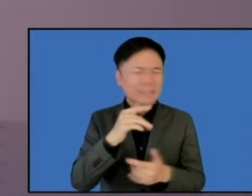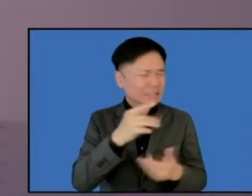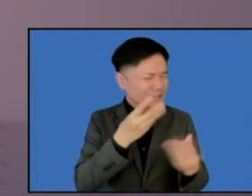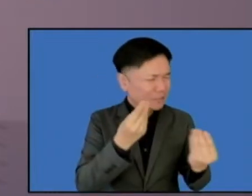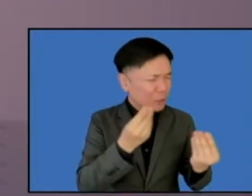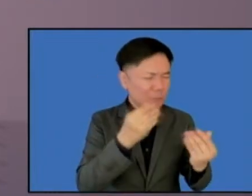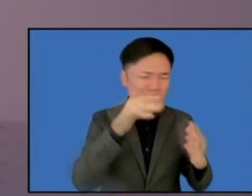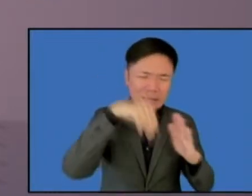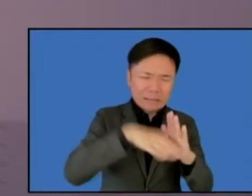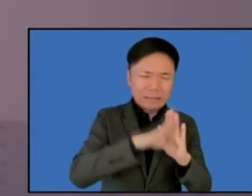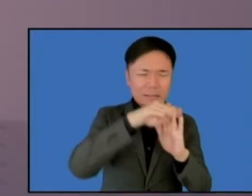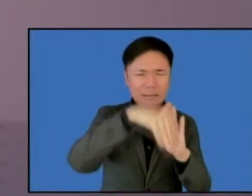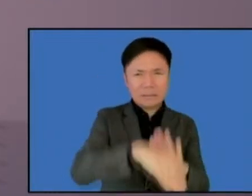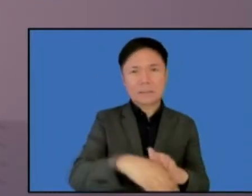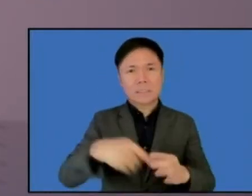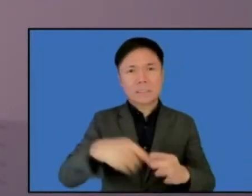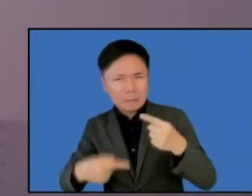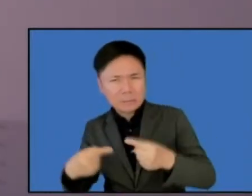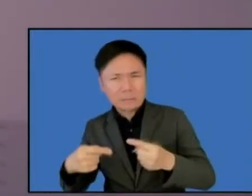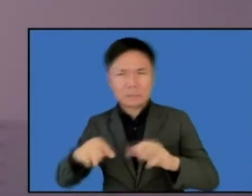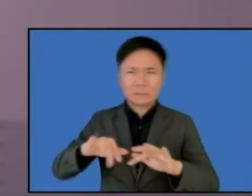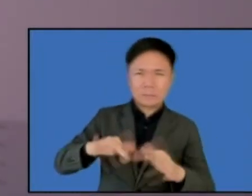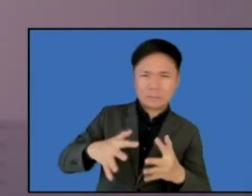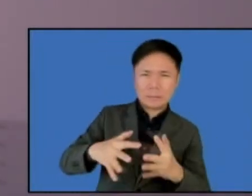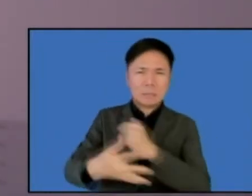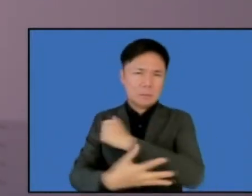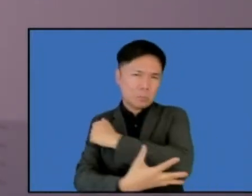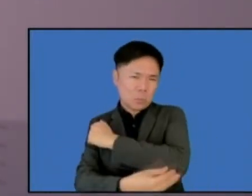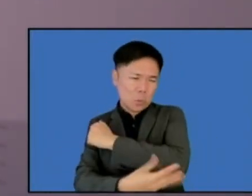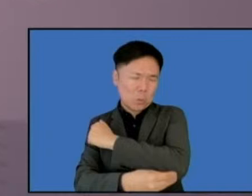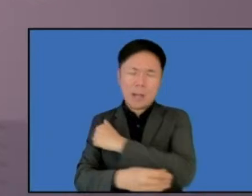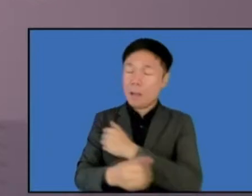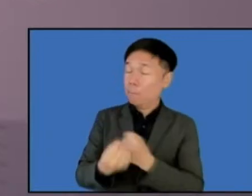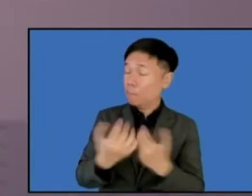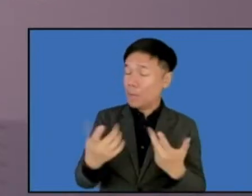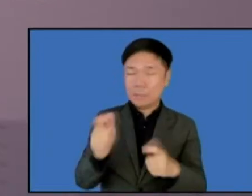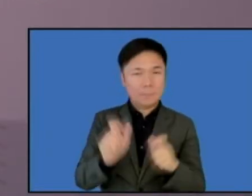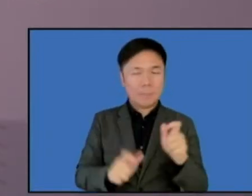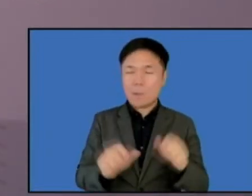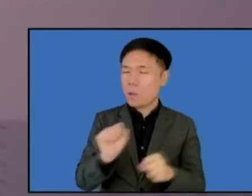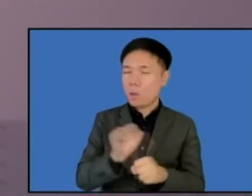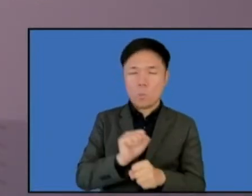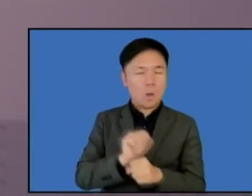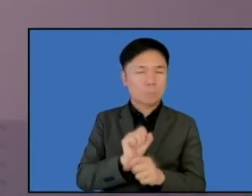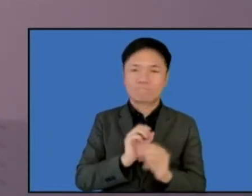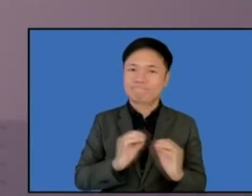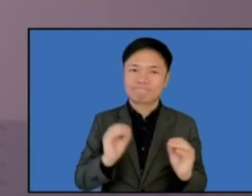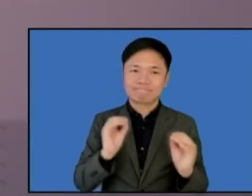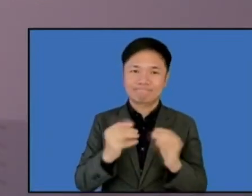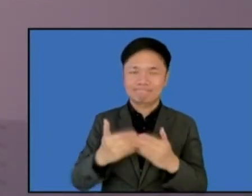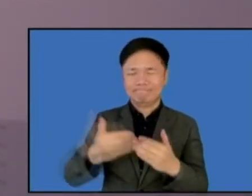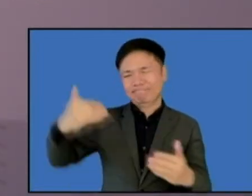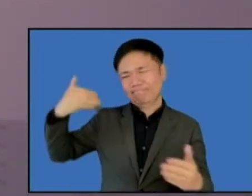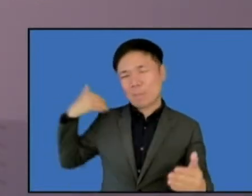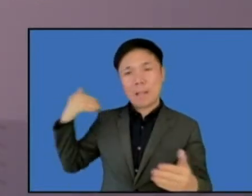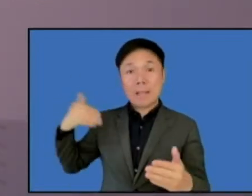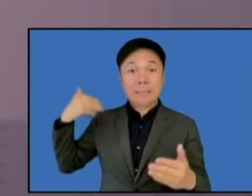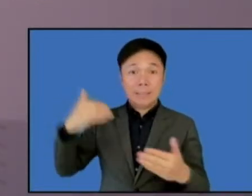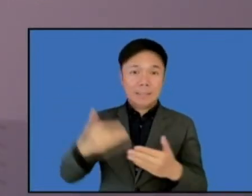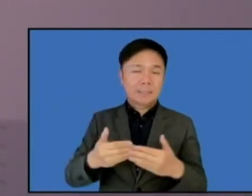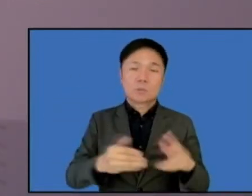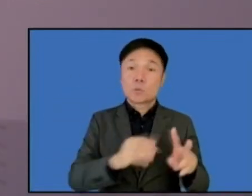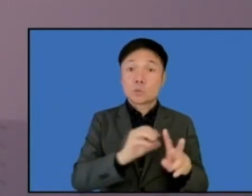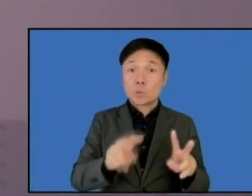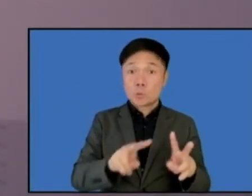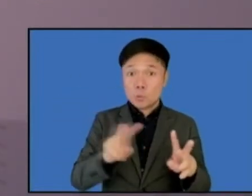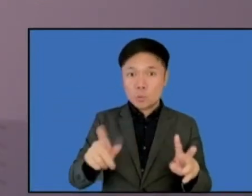unemployment. The majority of labor migrants in Russia are from Central Asia. Since 2022, we work together to strengthen